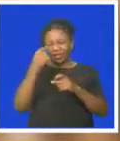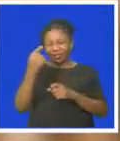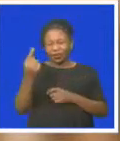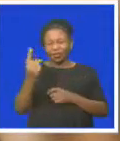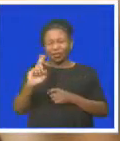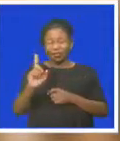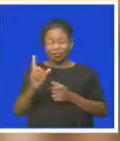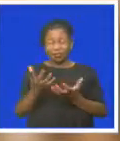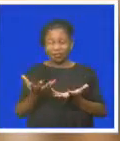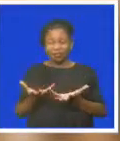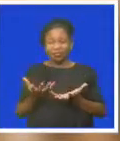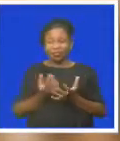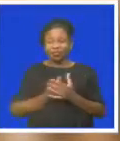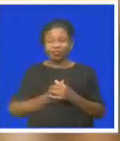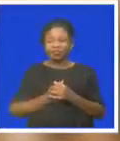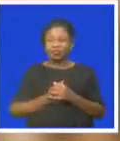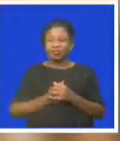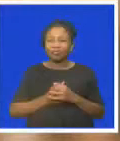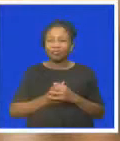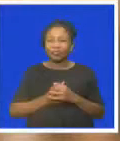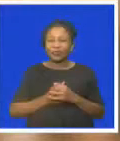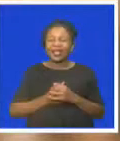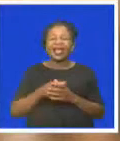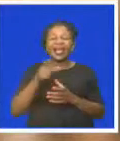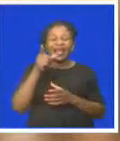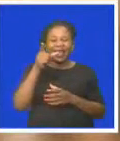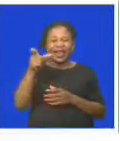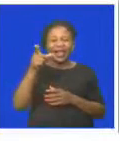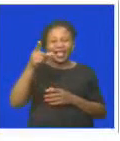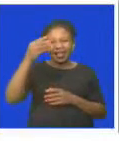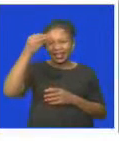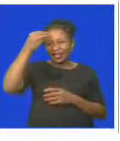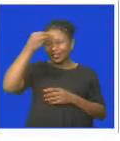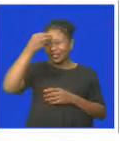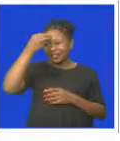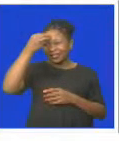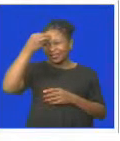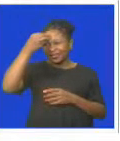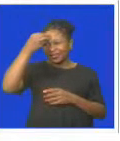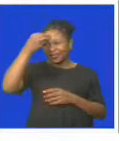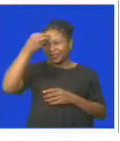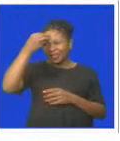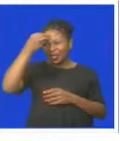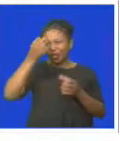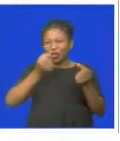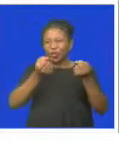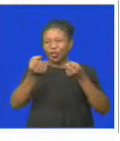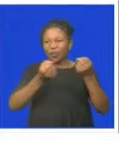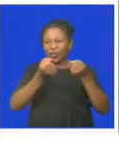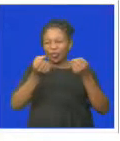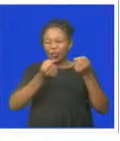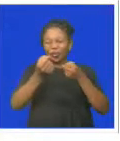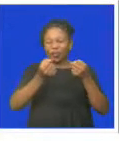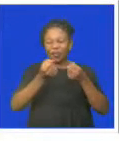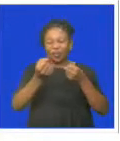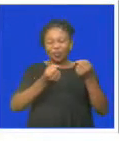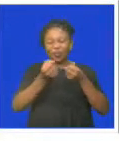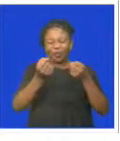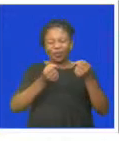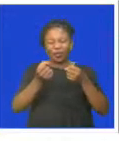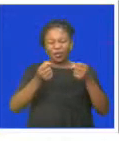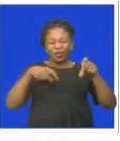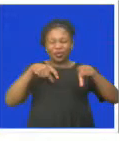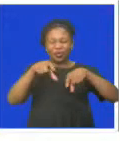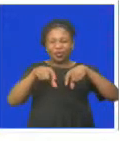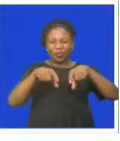Yes, this is a traffic officer. A traffic officer. What is the role of